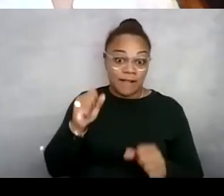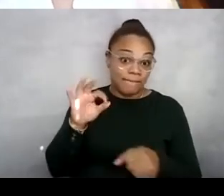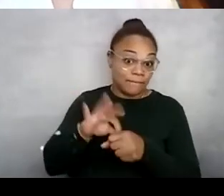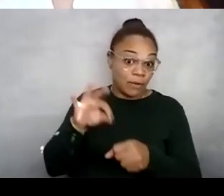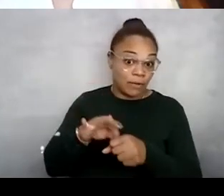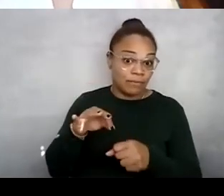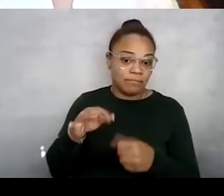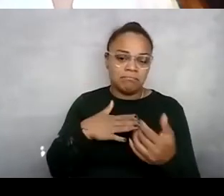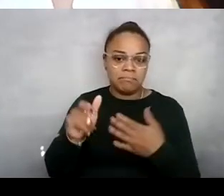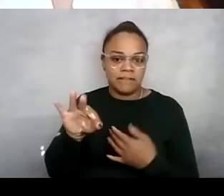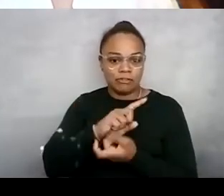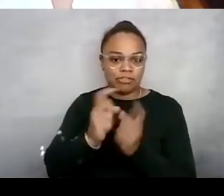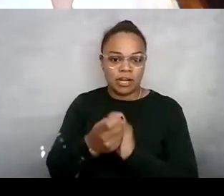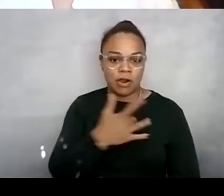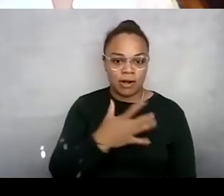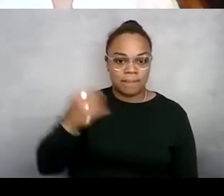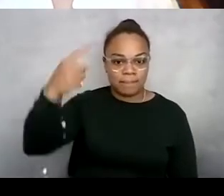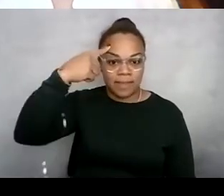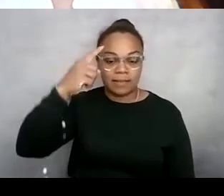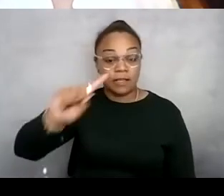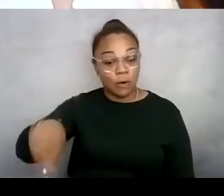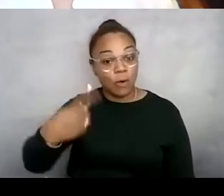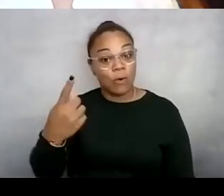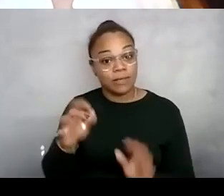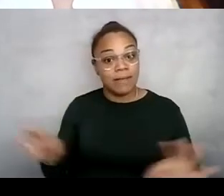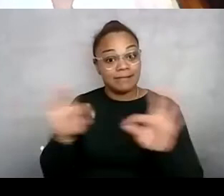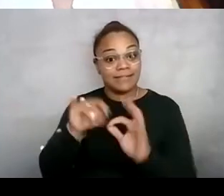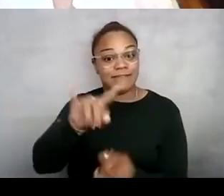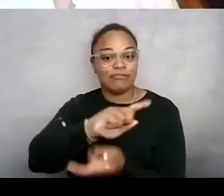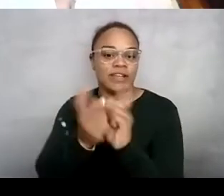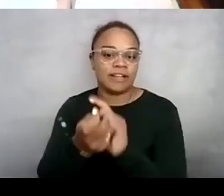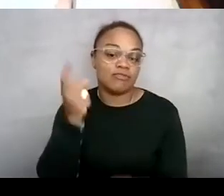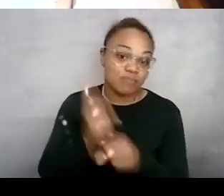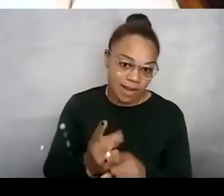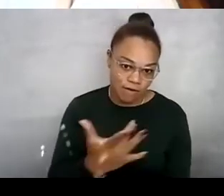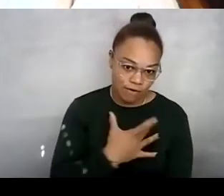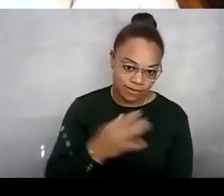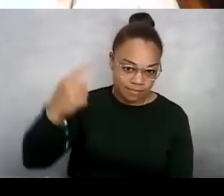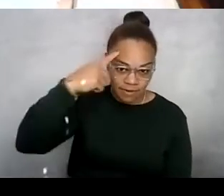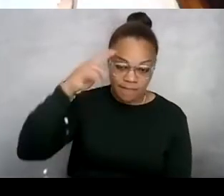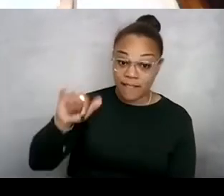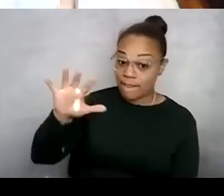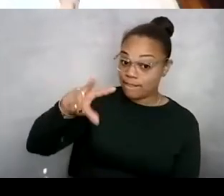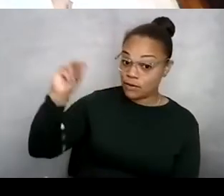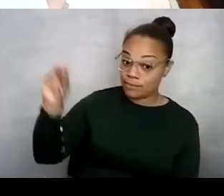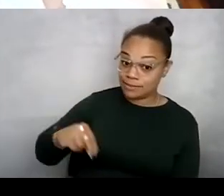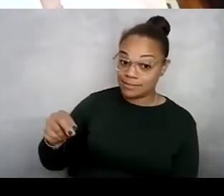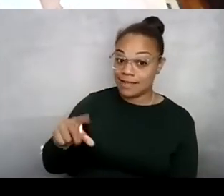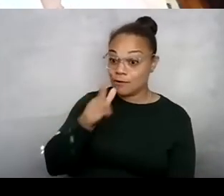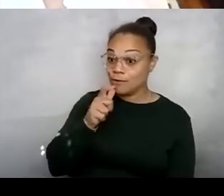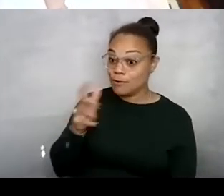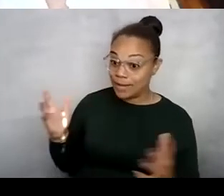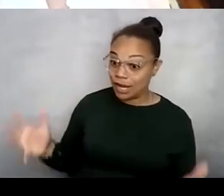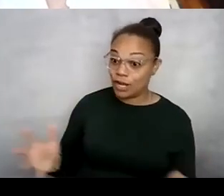change hearts and minds. It only matters if you change the right hearts and minds. And that 30% that cheers on these attacks on trans